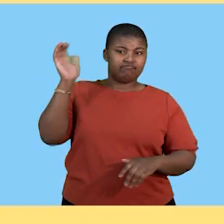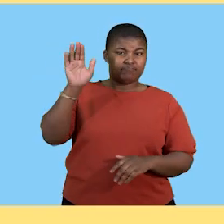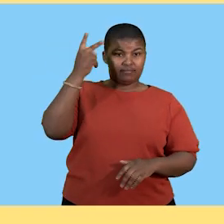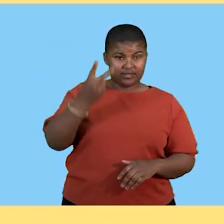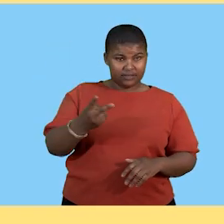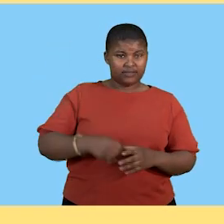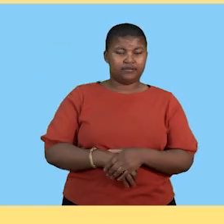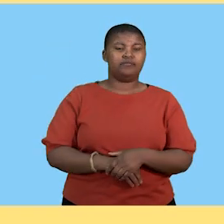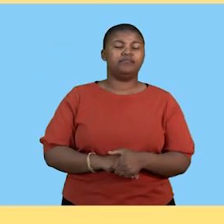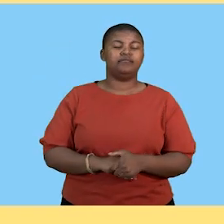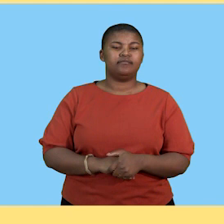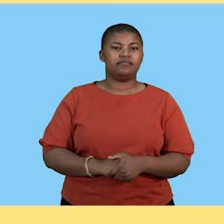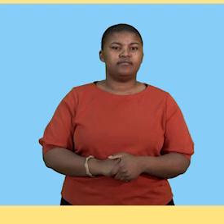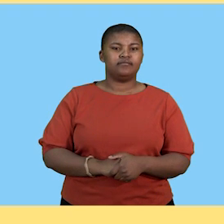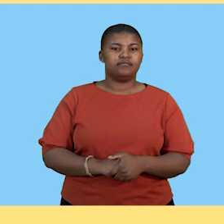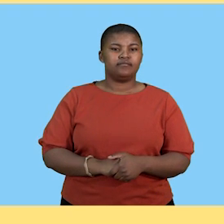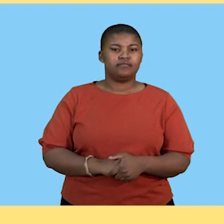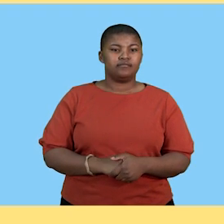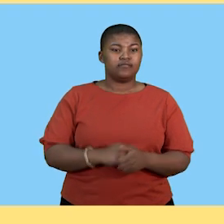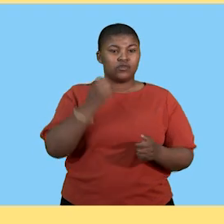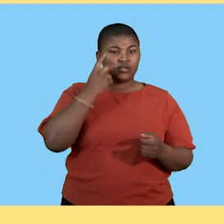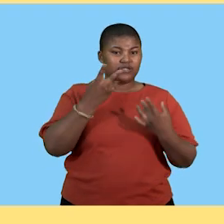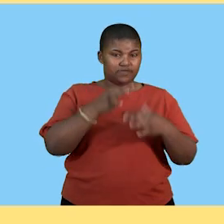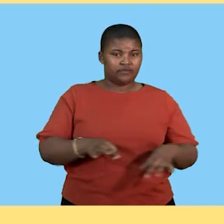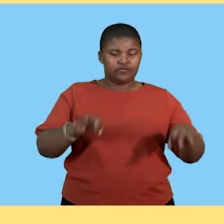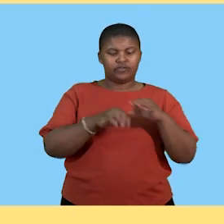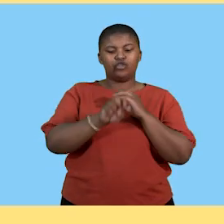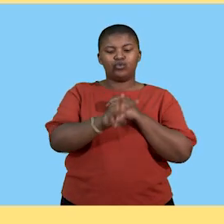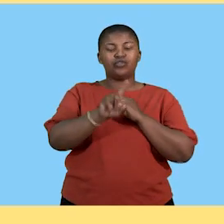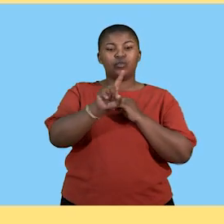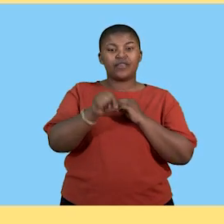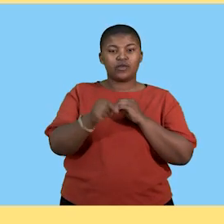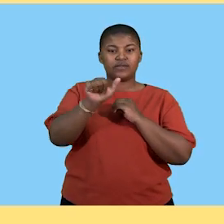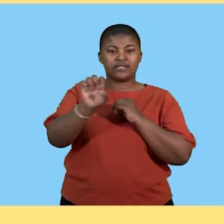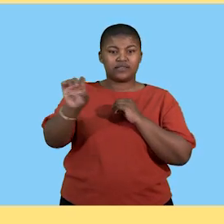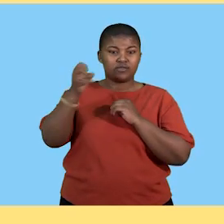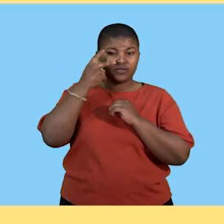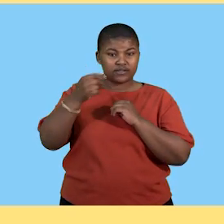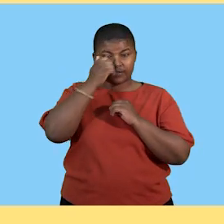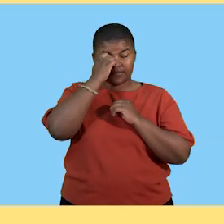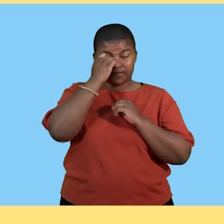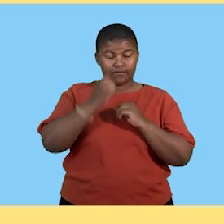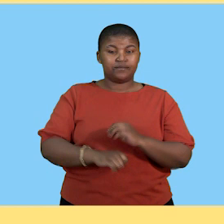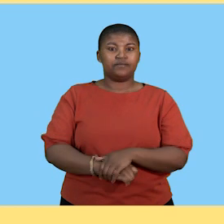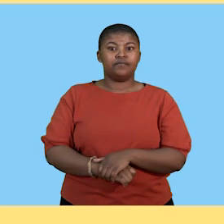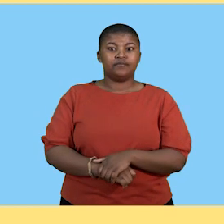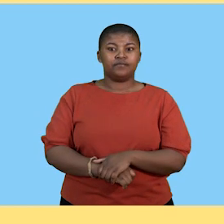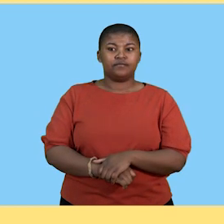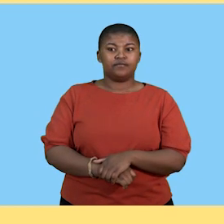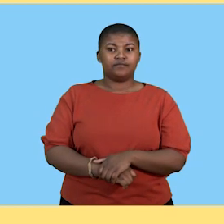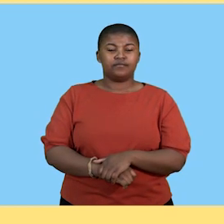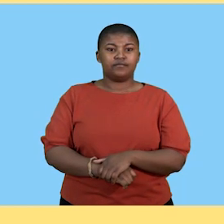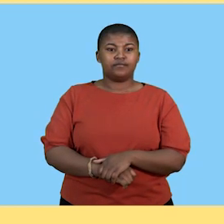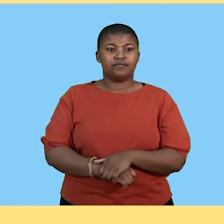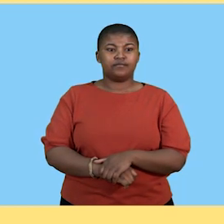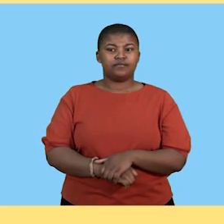version. Here's my depreciation, and my carrying value becomes 21,600. 600.